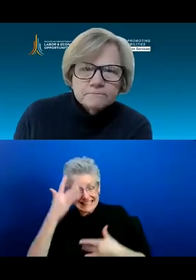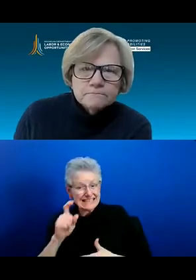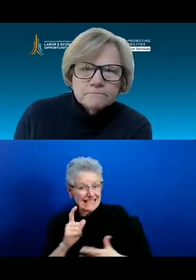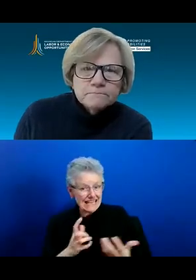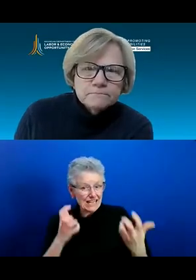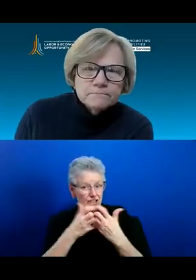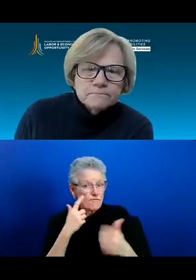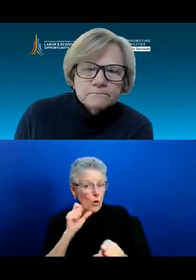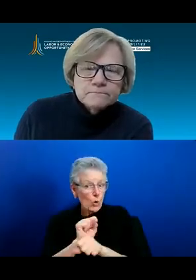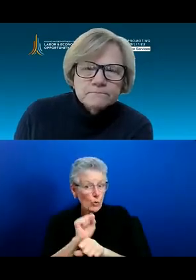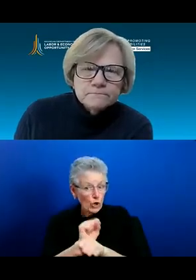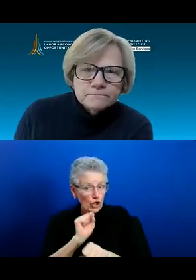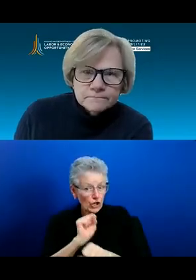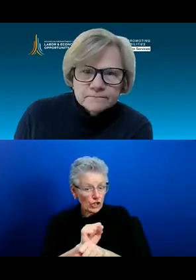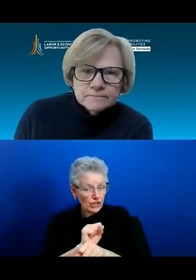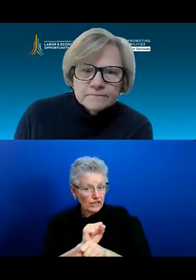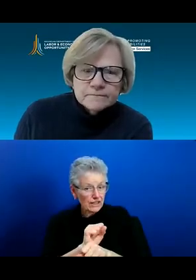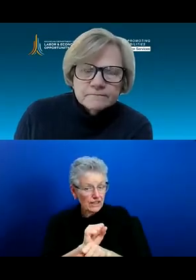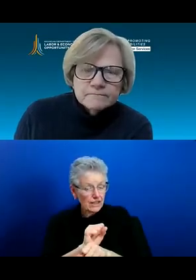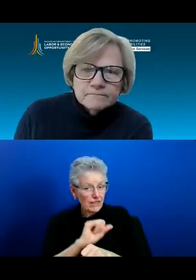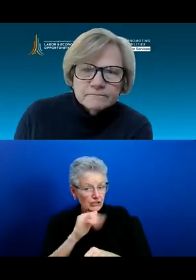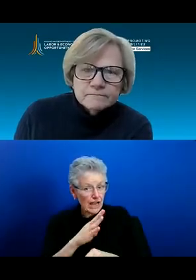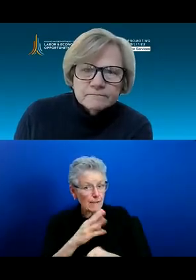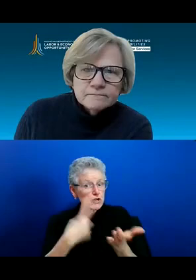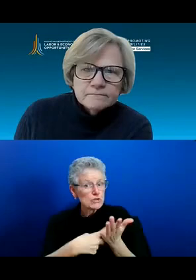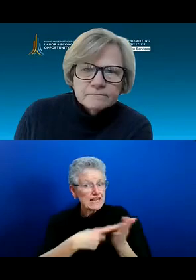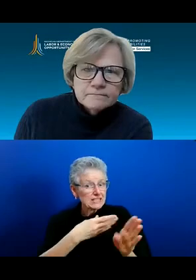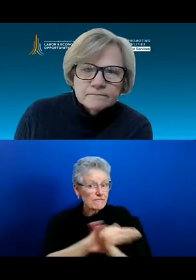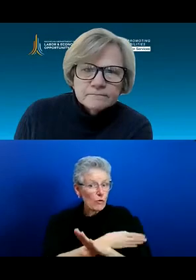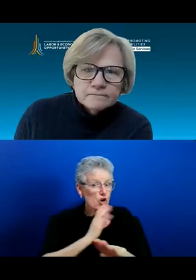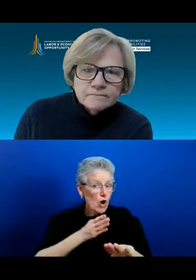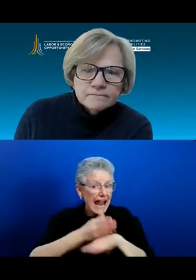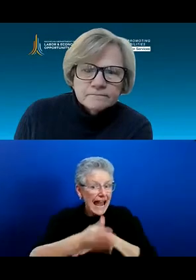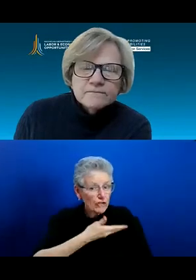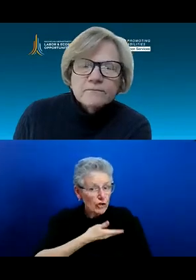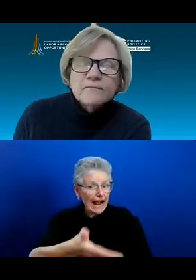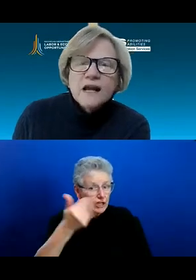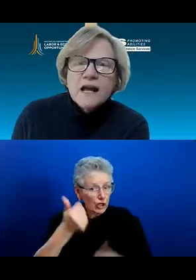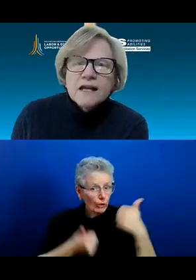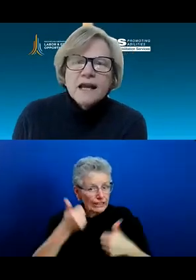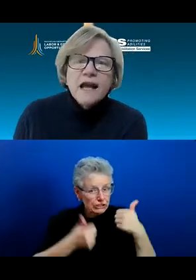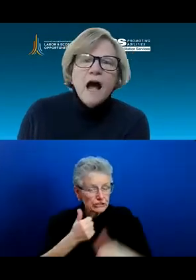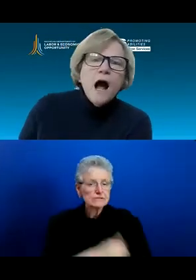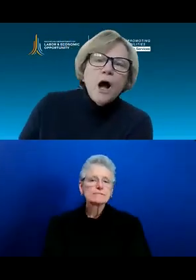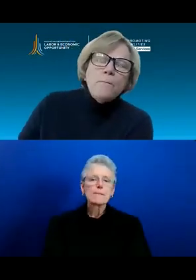to function on his or her job, do you discuss this before or after hiring?